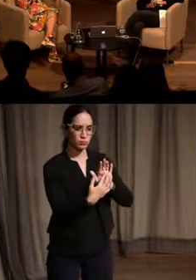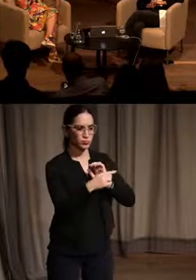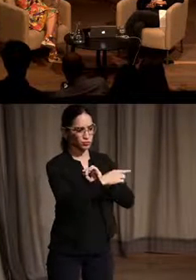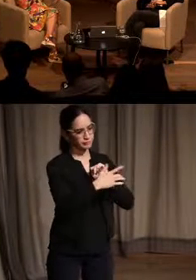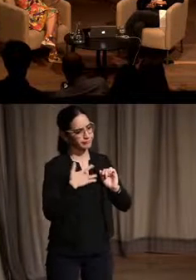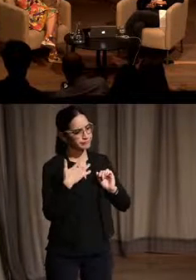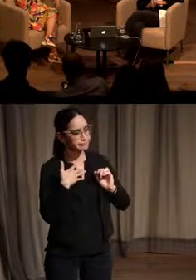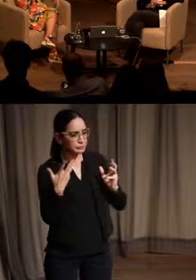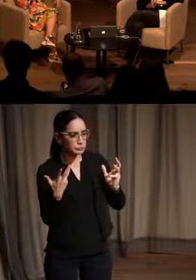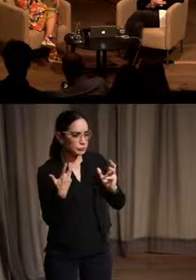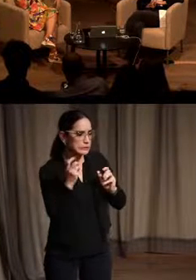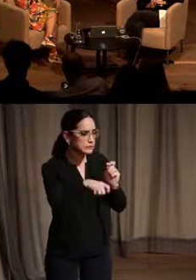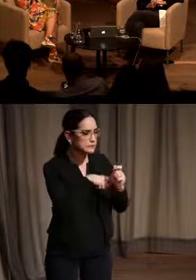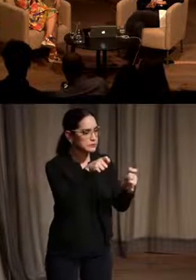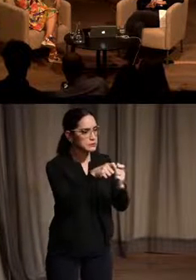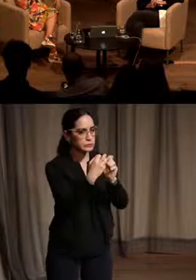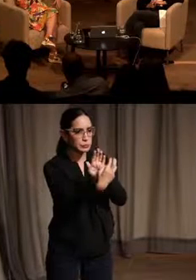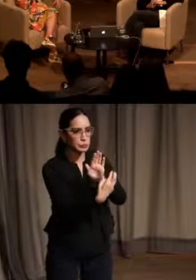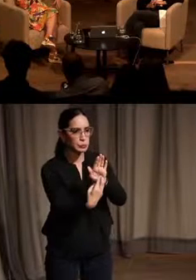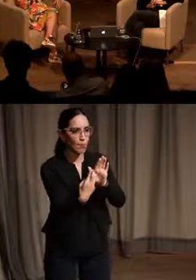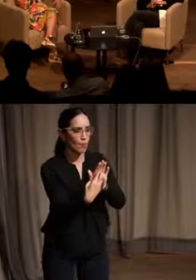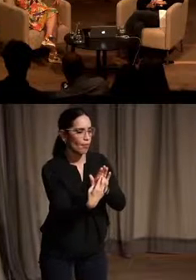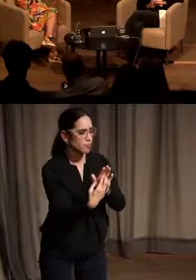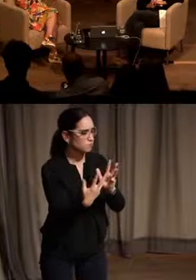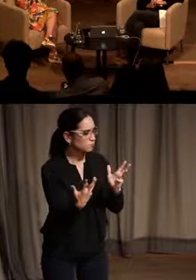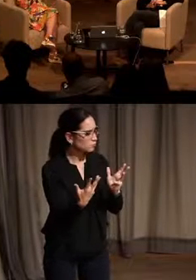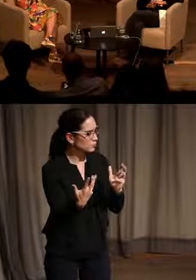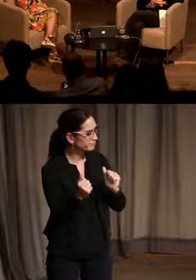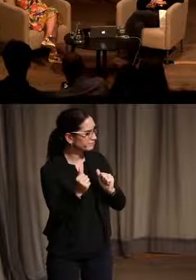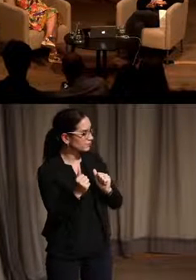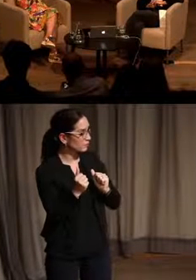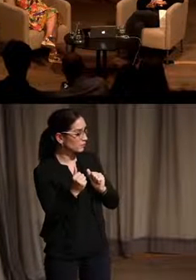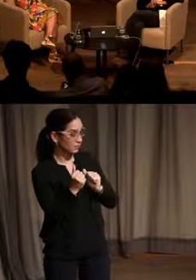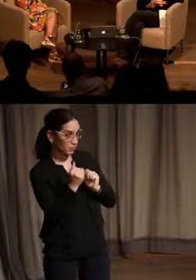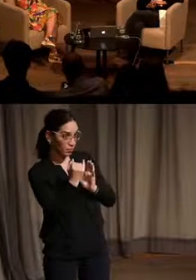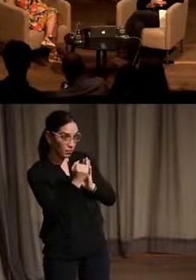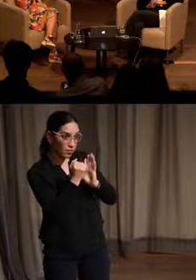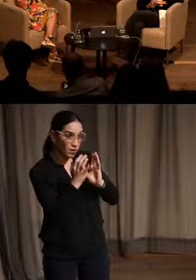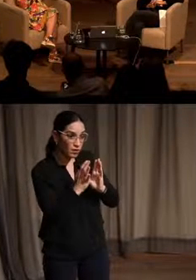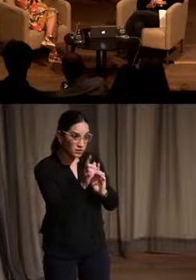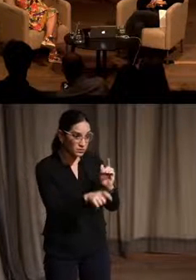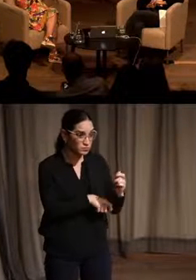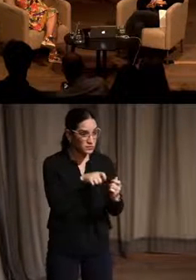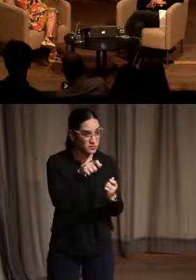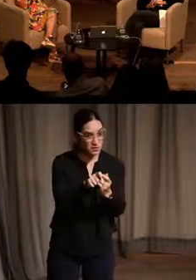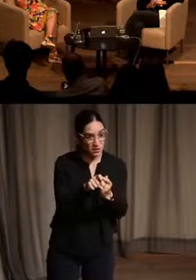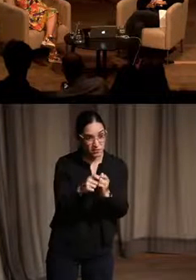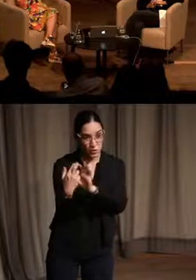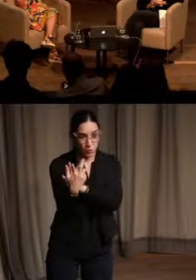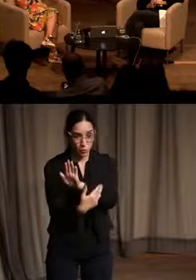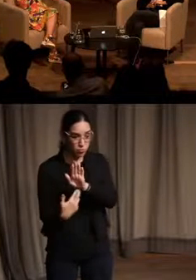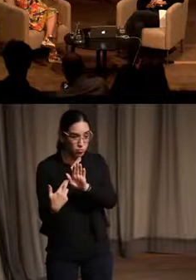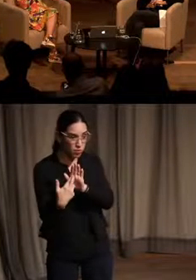maybe are afraid or aren't afraid, but I think that artists do play a very particular and strong role in society.